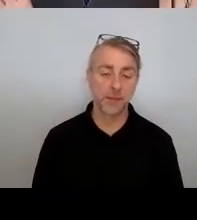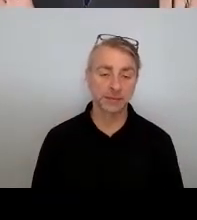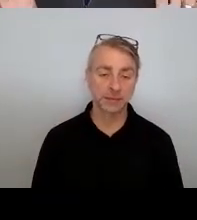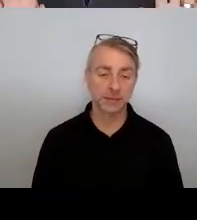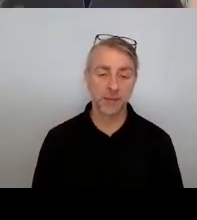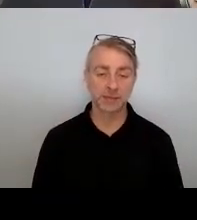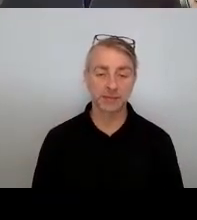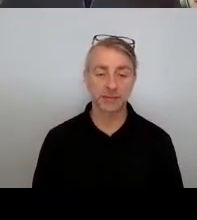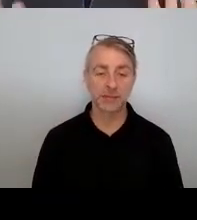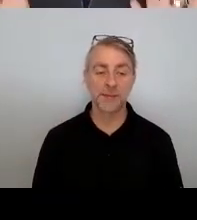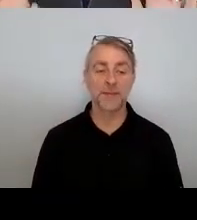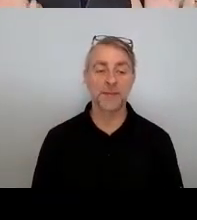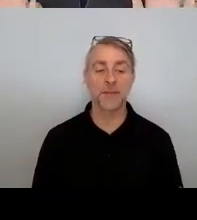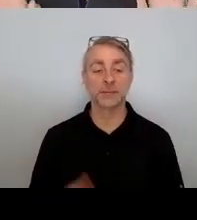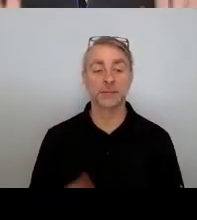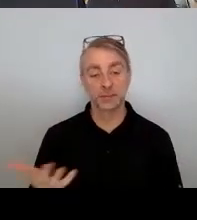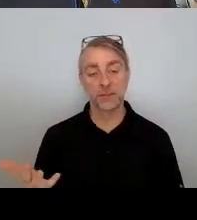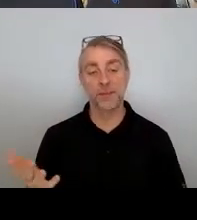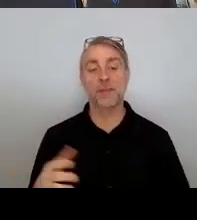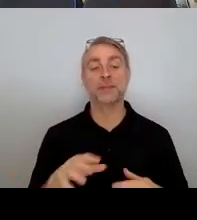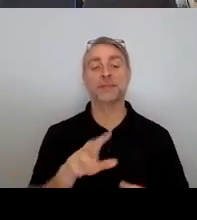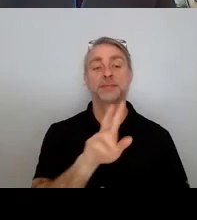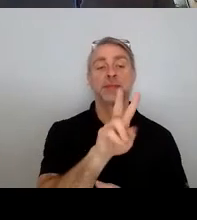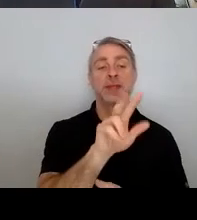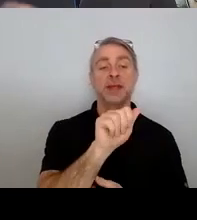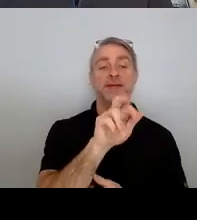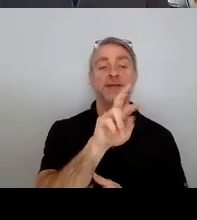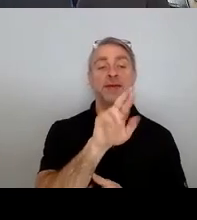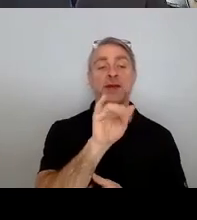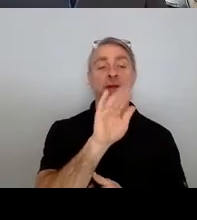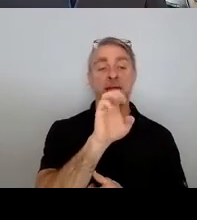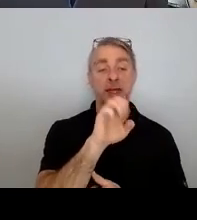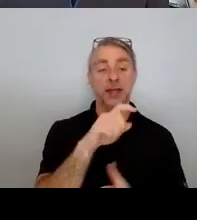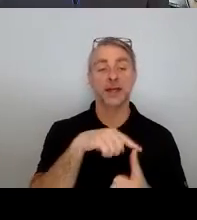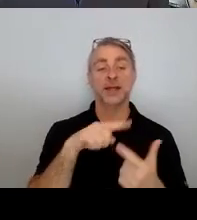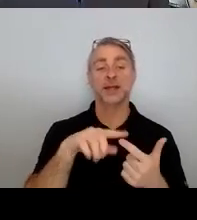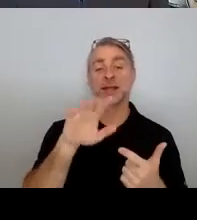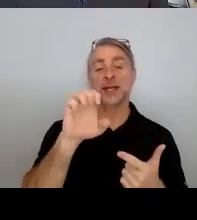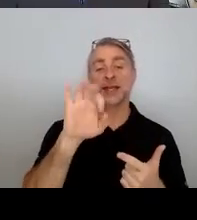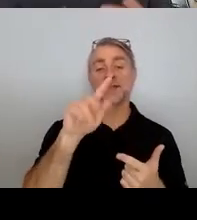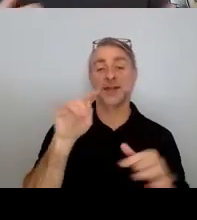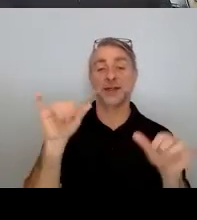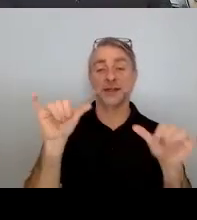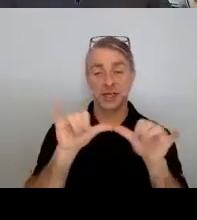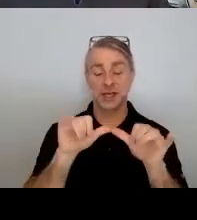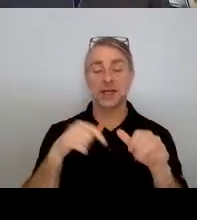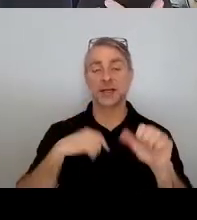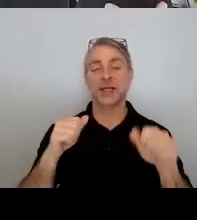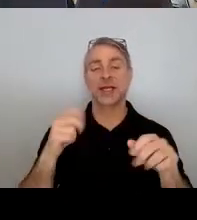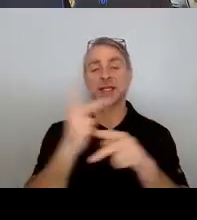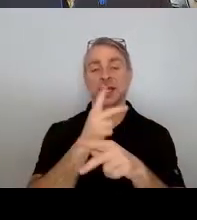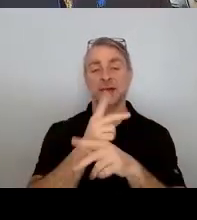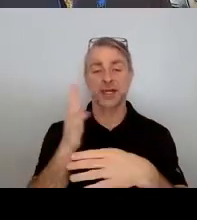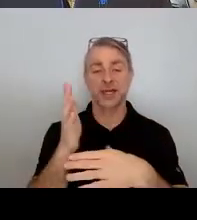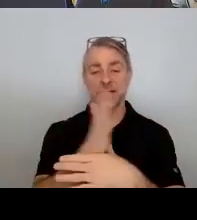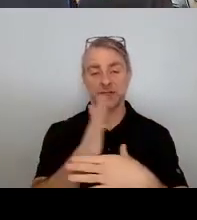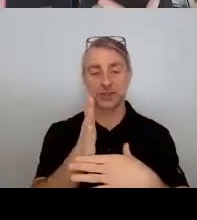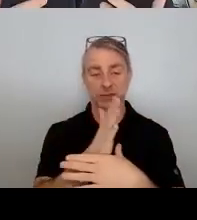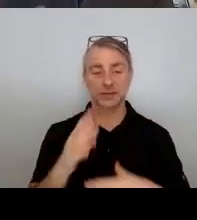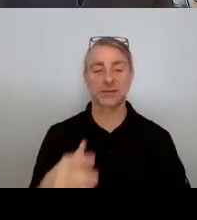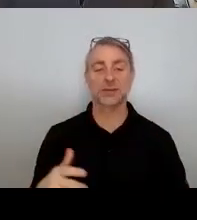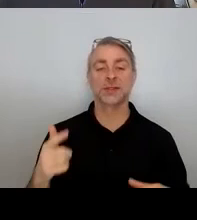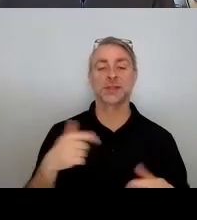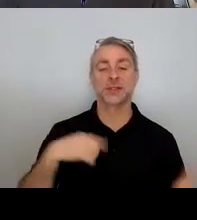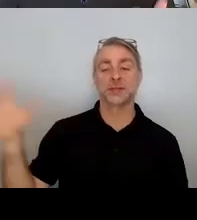that, with our variances and our effect sizes, we can calculate our average. So we sum up the weighted effect sizes, so